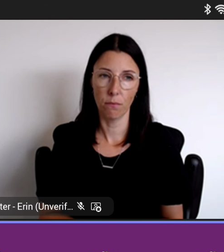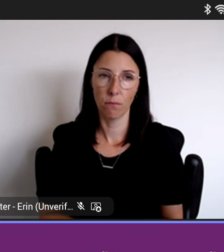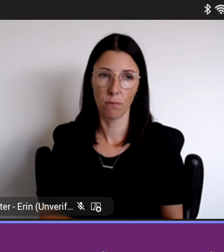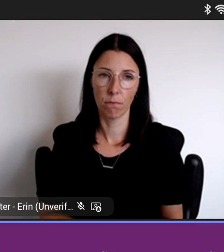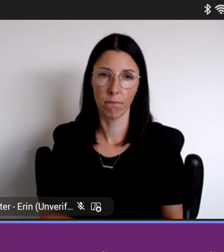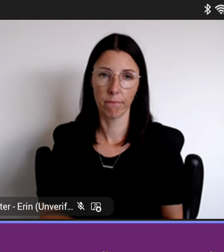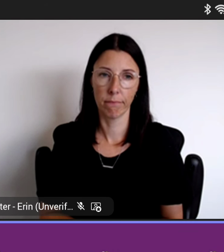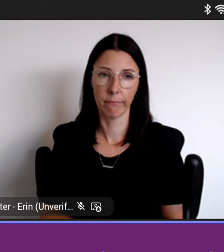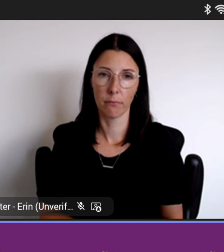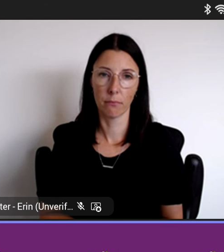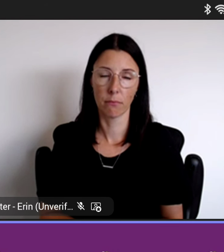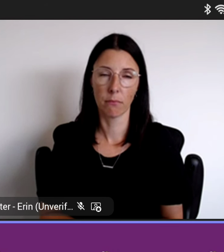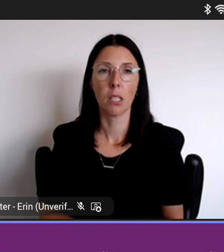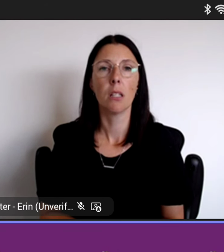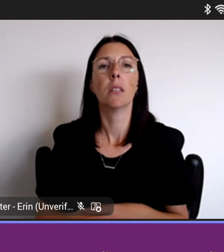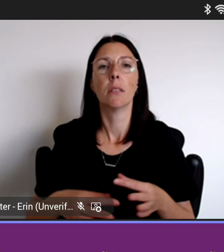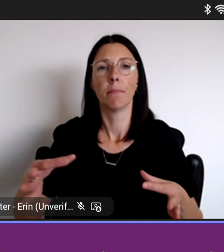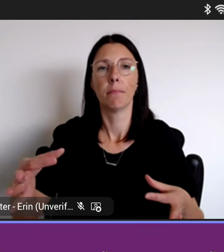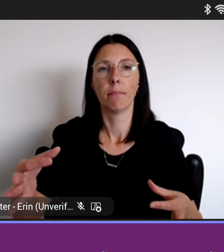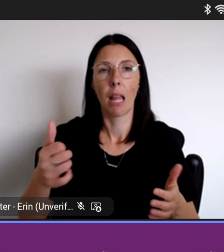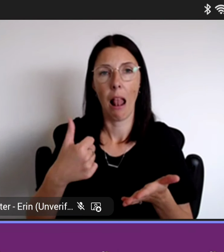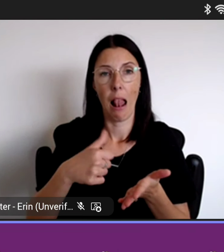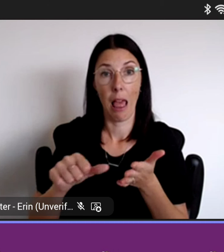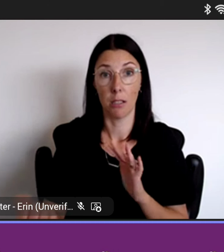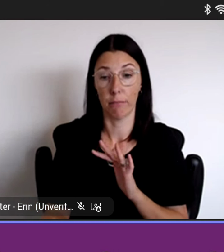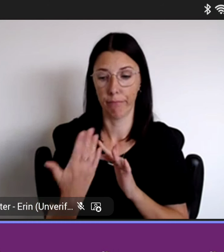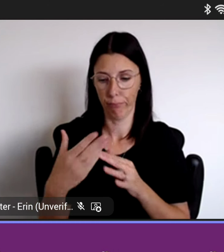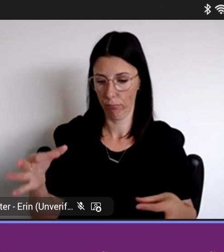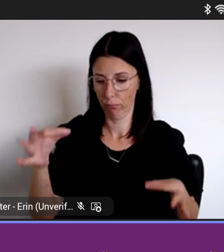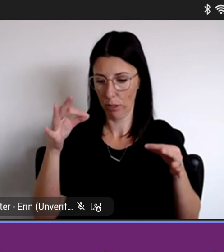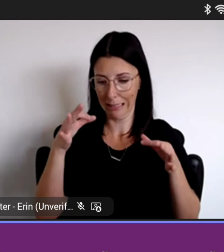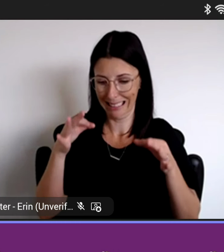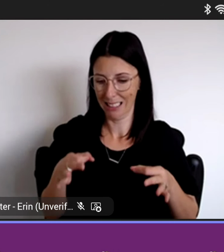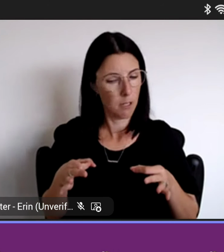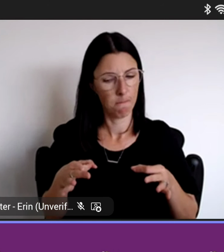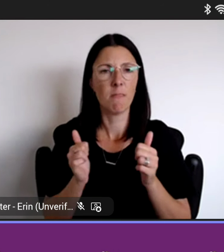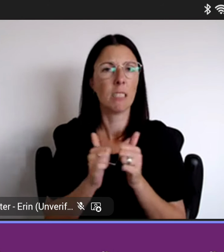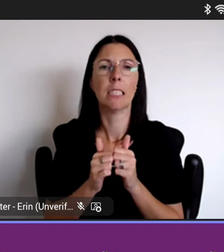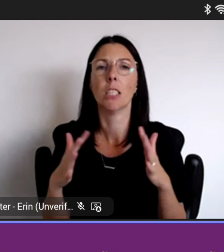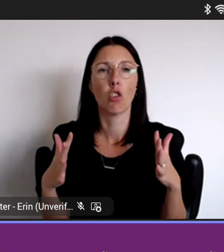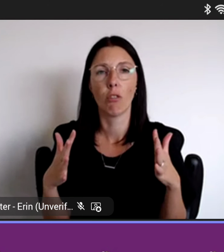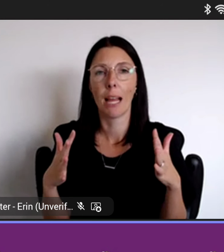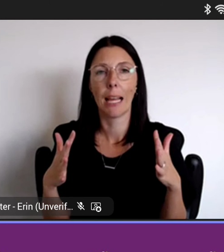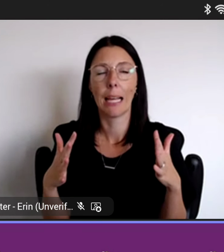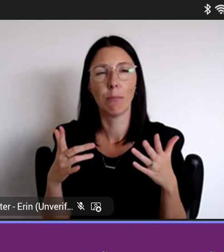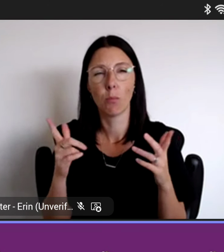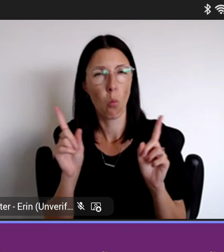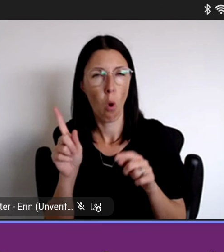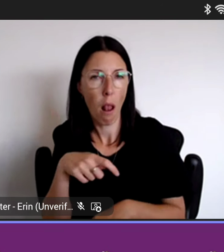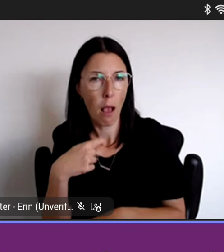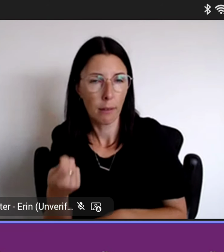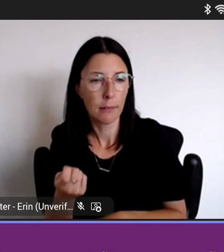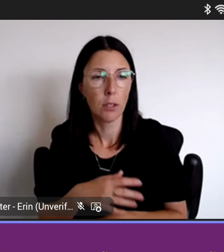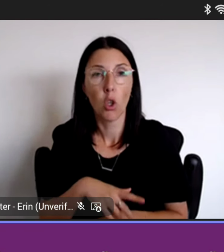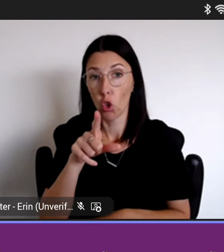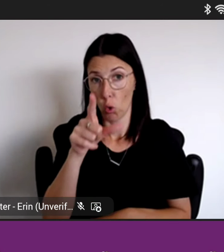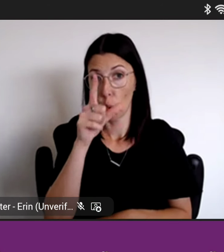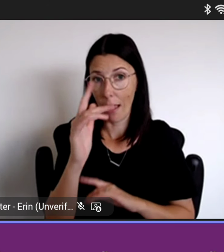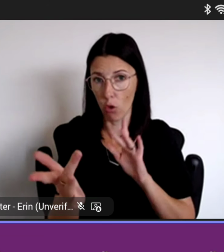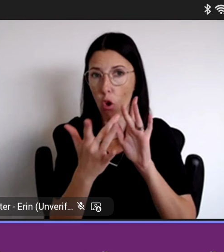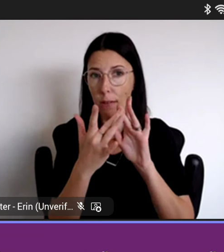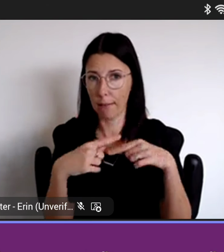What if you don't agree with our decisions? If you don't agree with our decisions that you're not eligible, you can contact